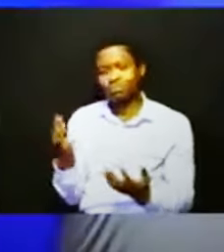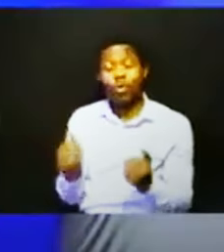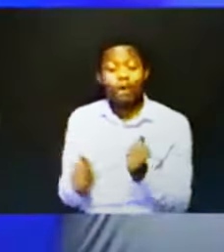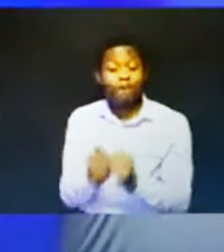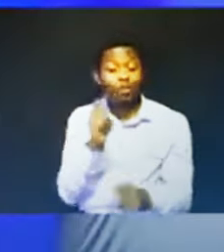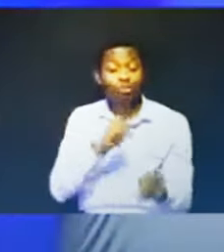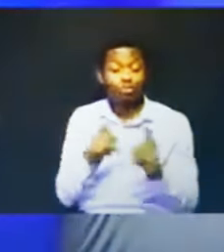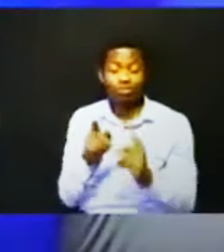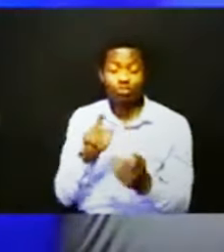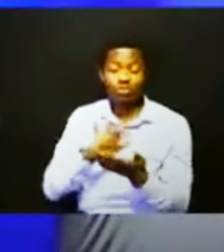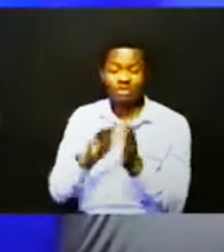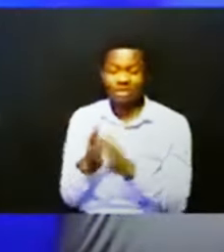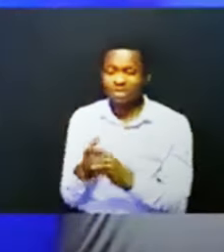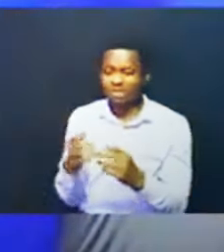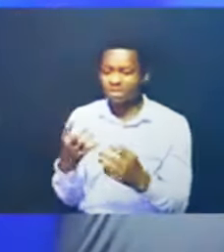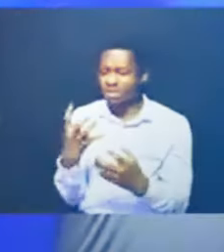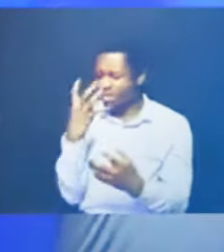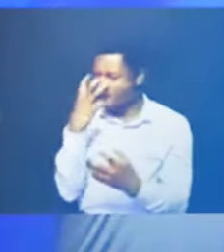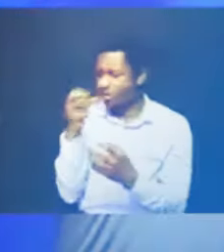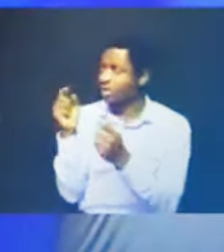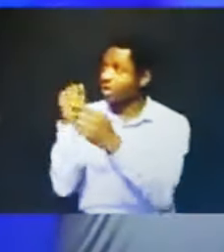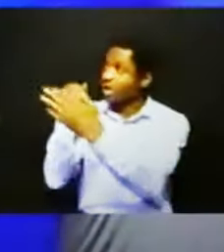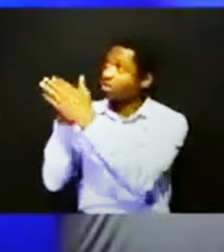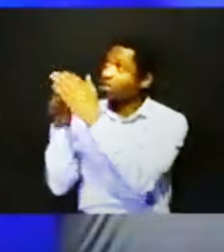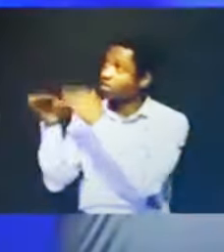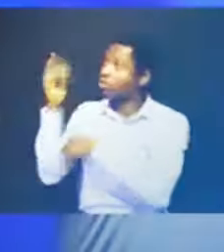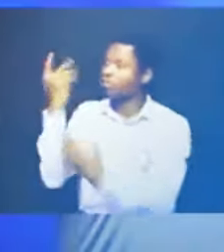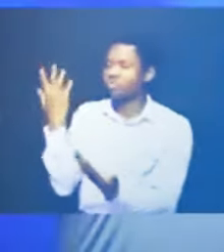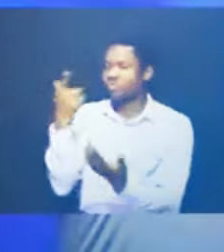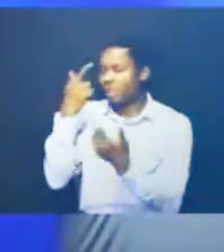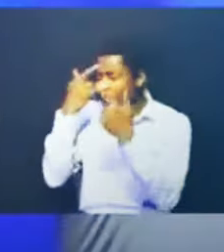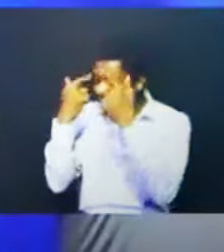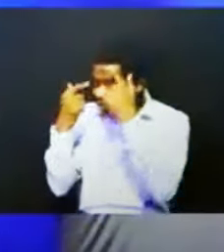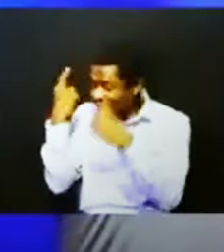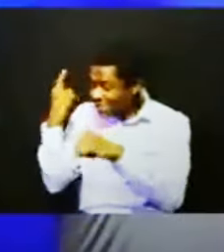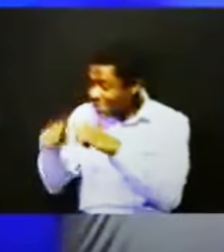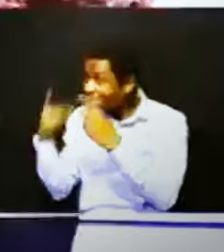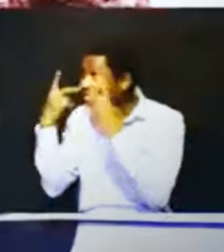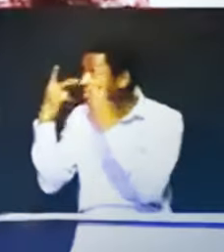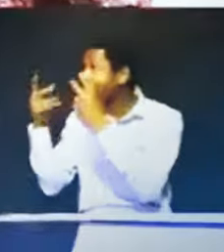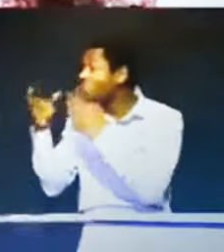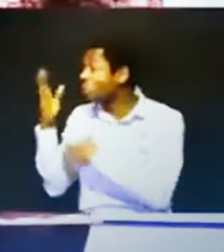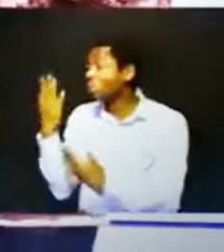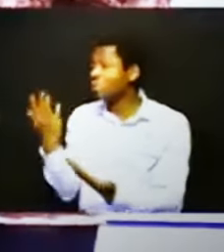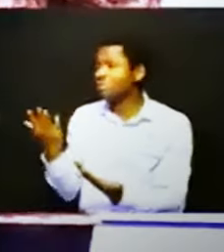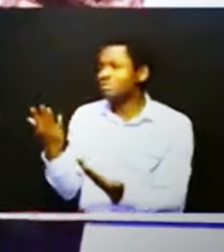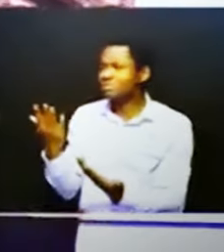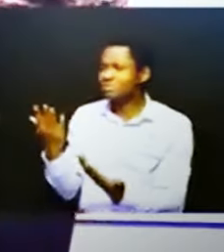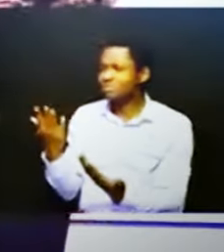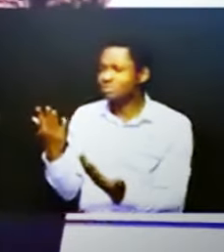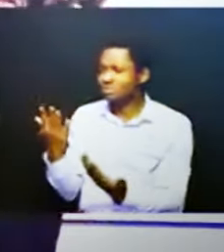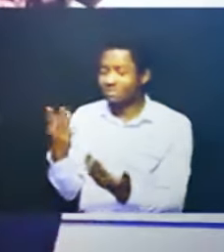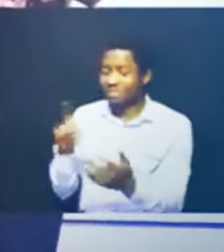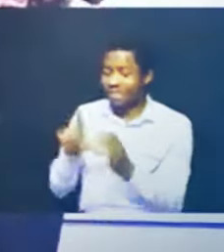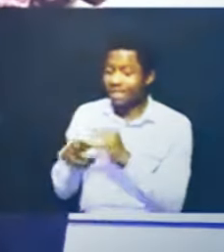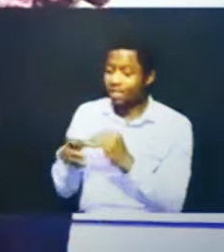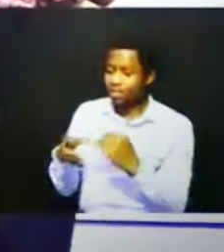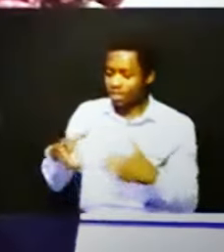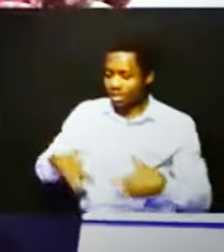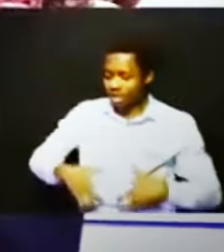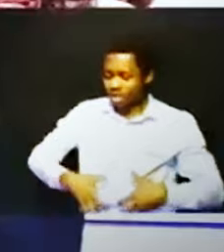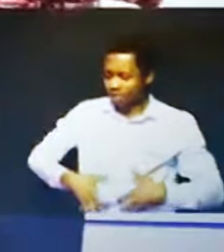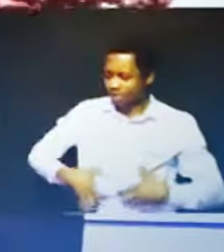God. But because they cannot see God to vent their anger on